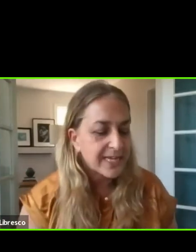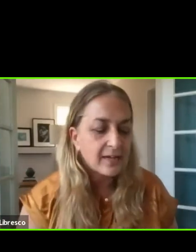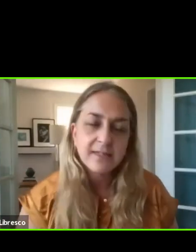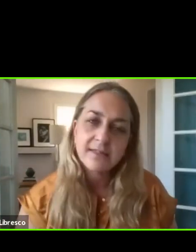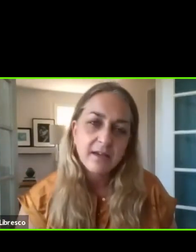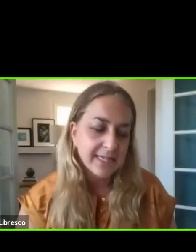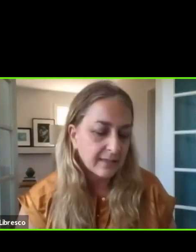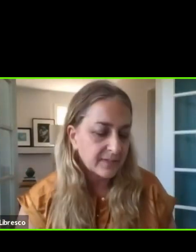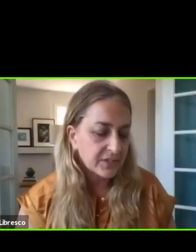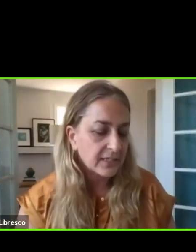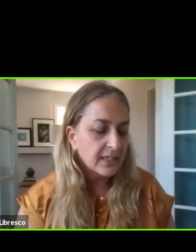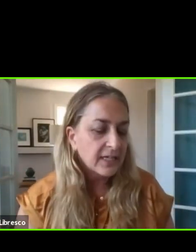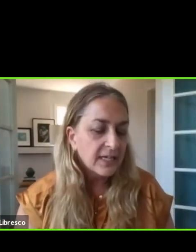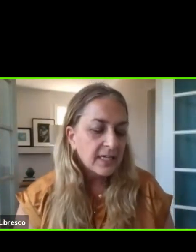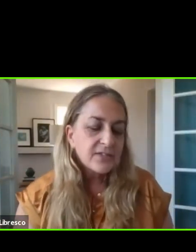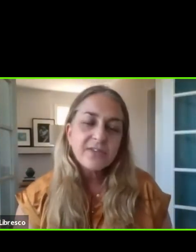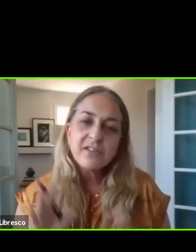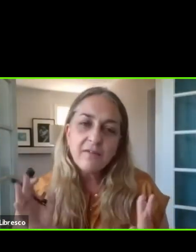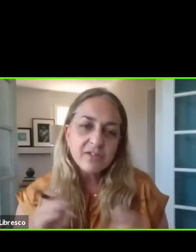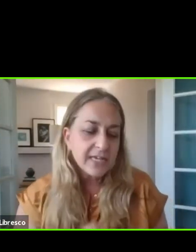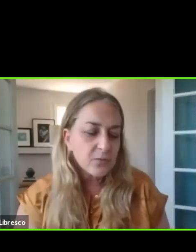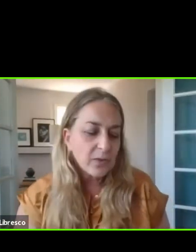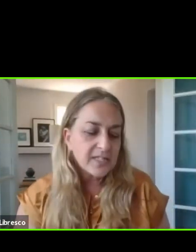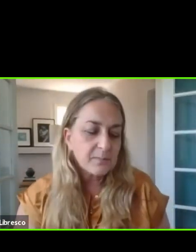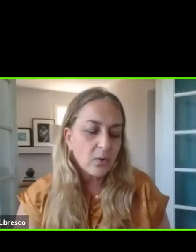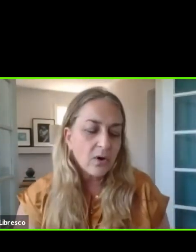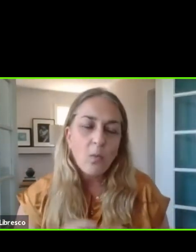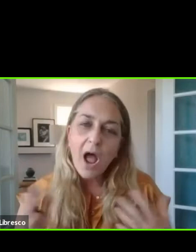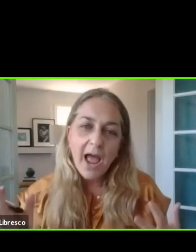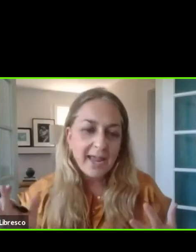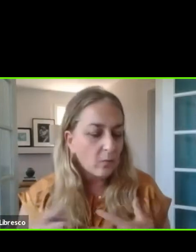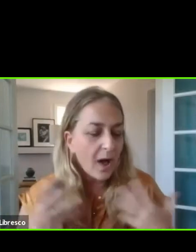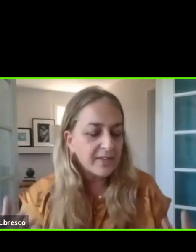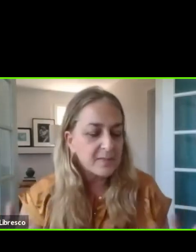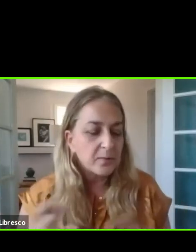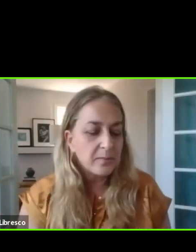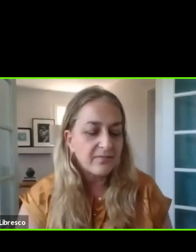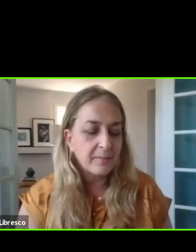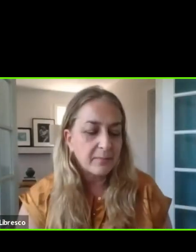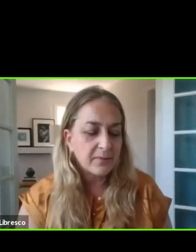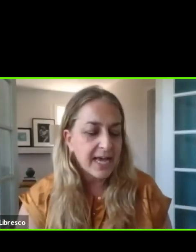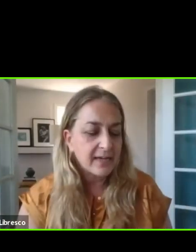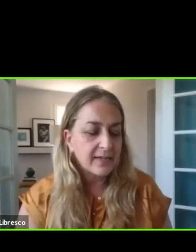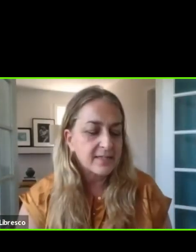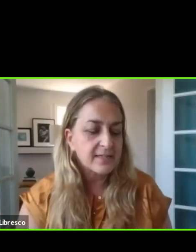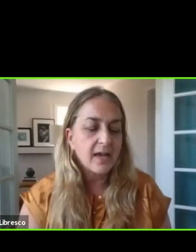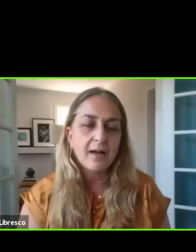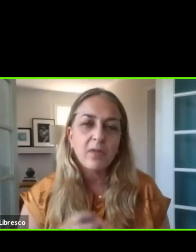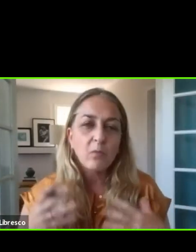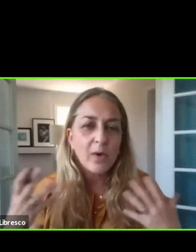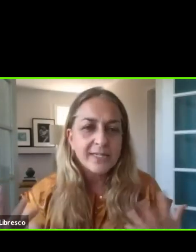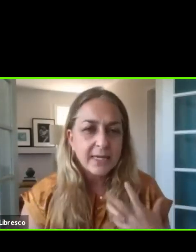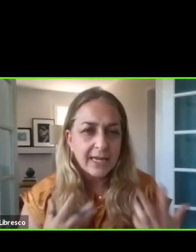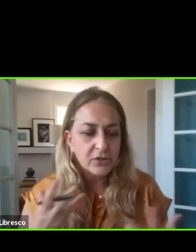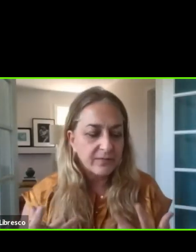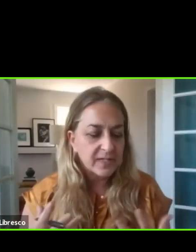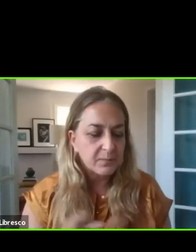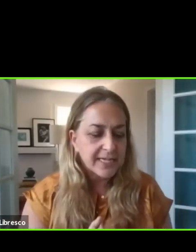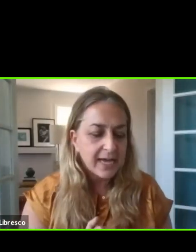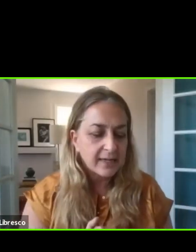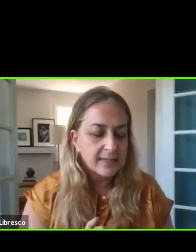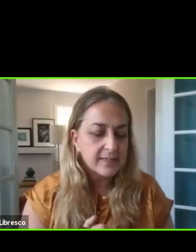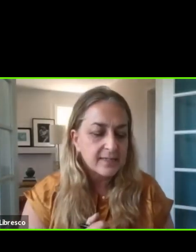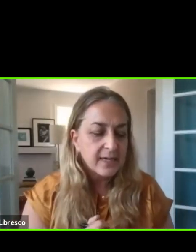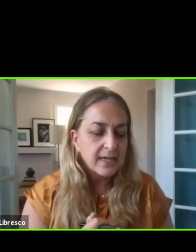women protagonists on television. So this conversation will explore why this boom of female protagonists, and what is the nature of